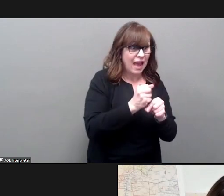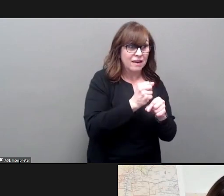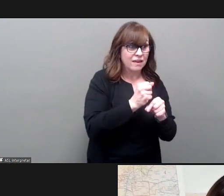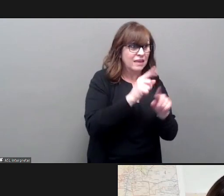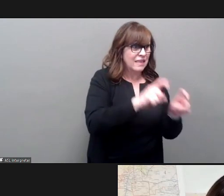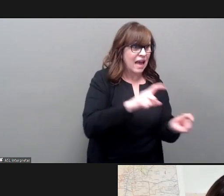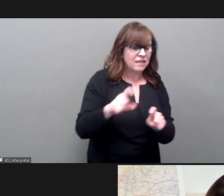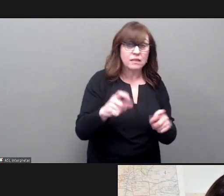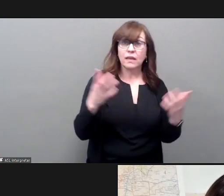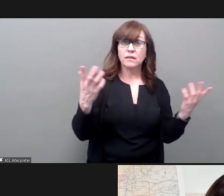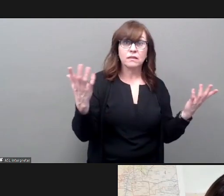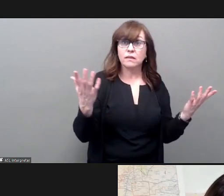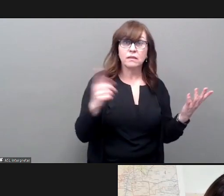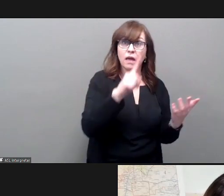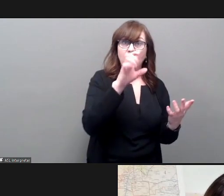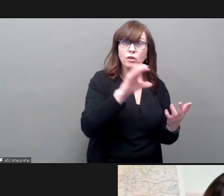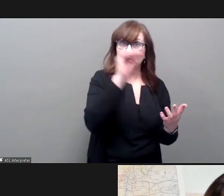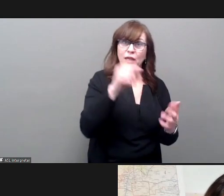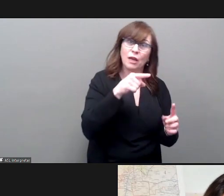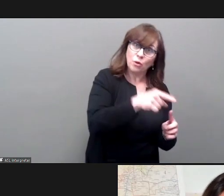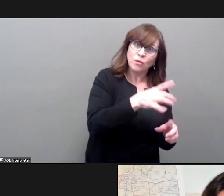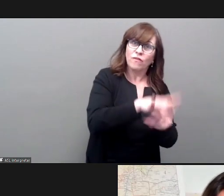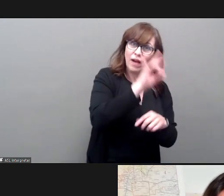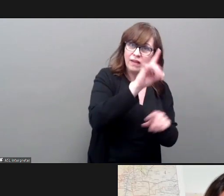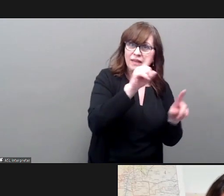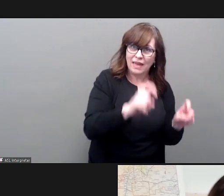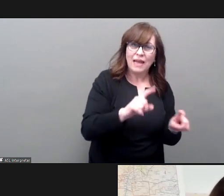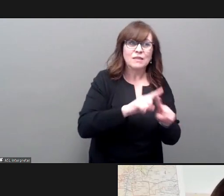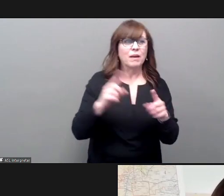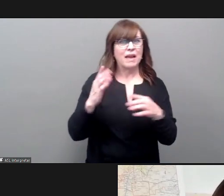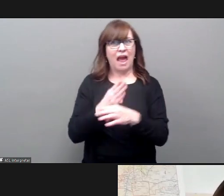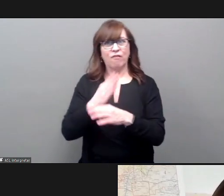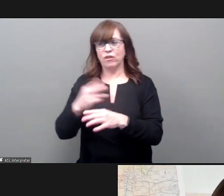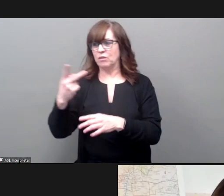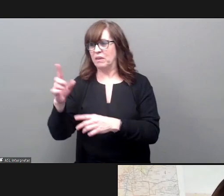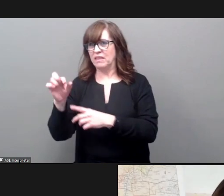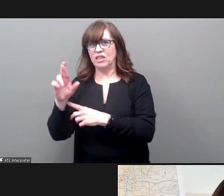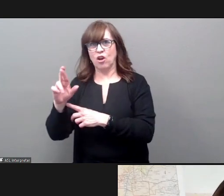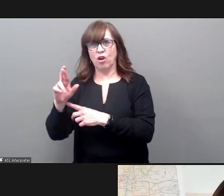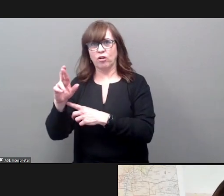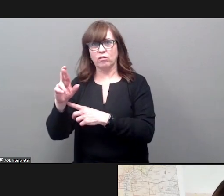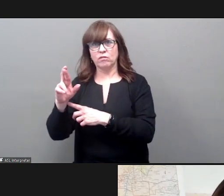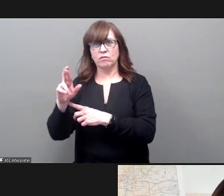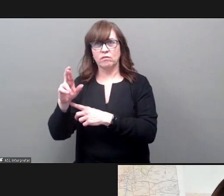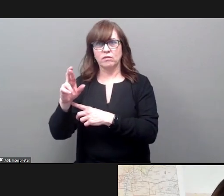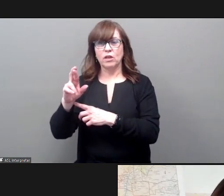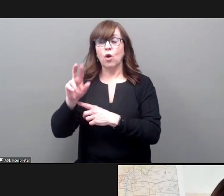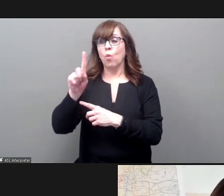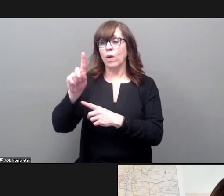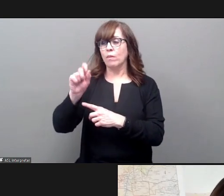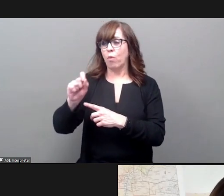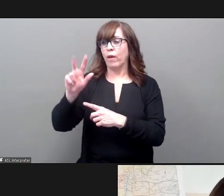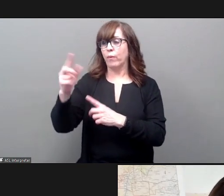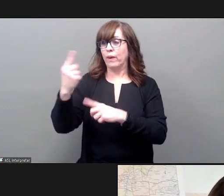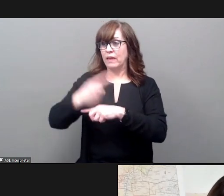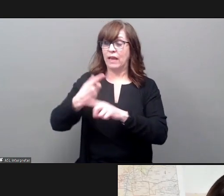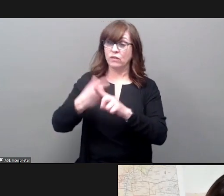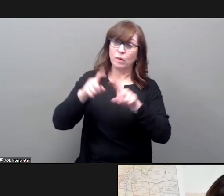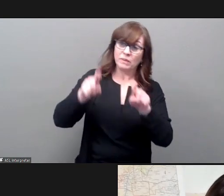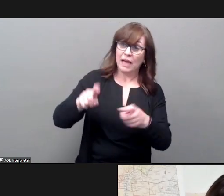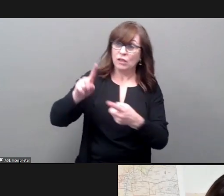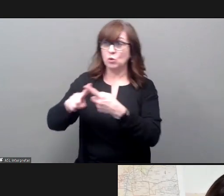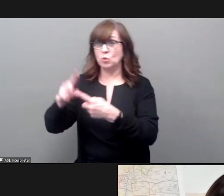get the test. But our average turnaround time for a PCR at the beginning of January was 1.3 days. It's